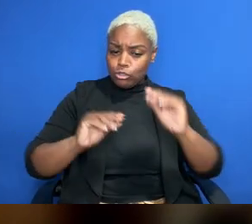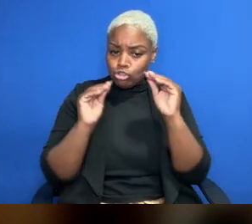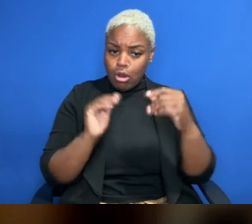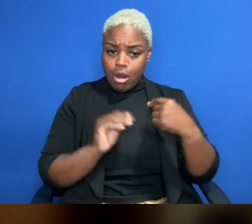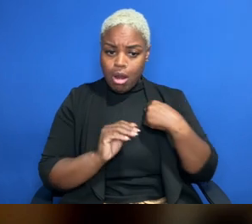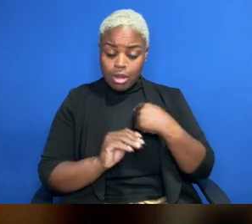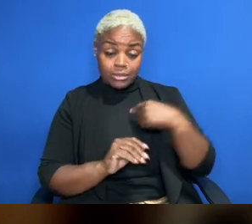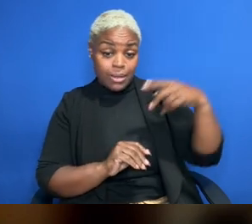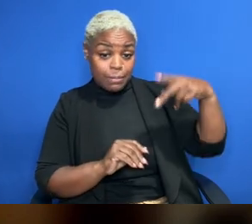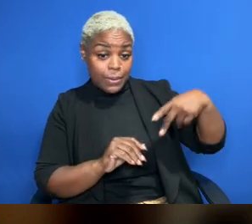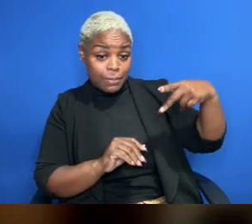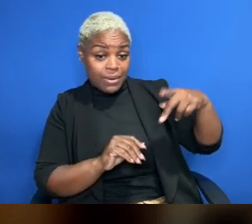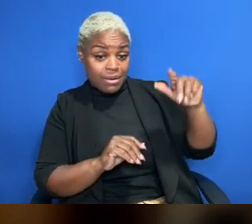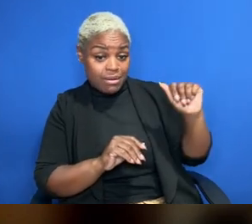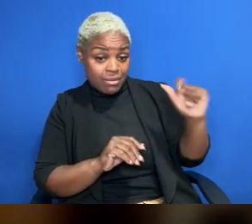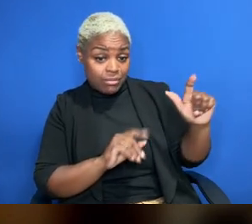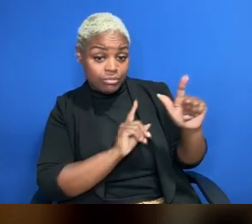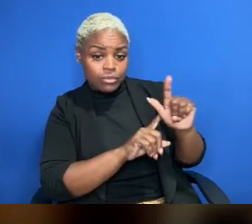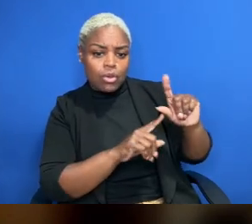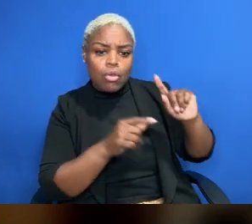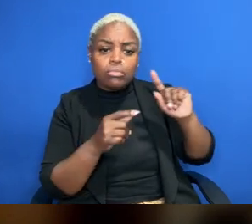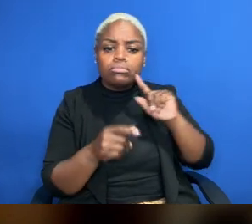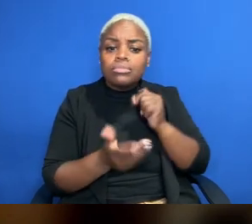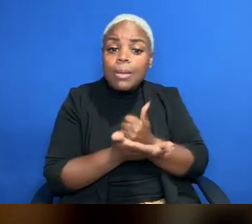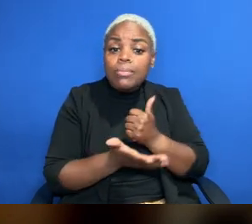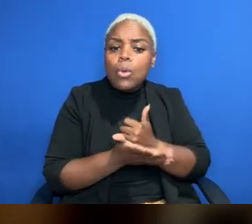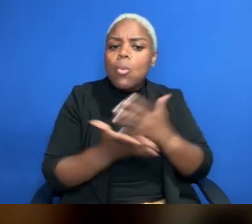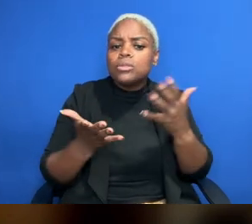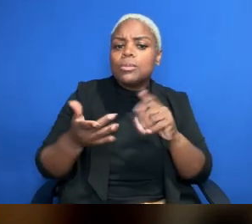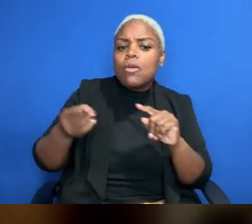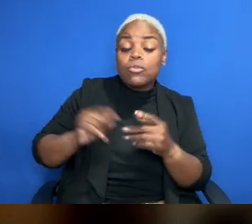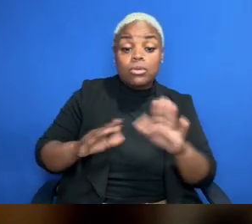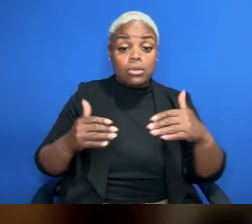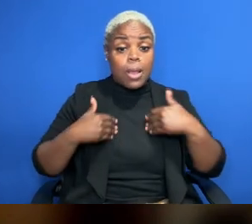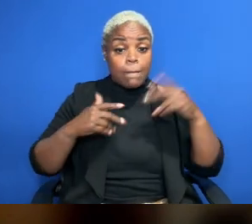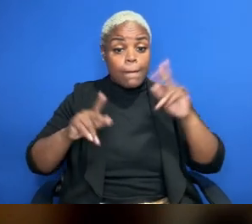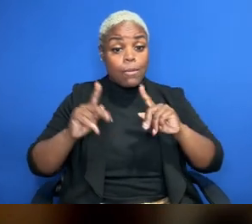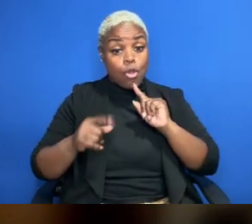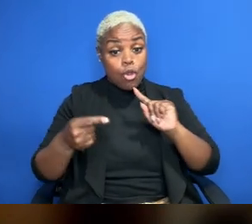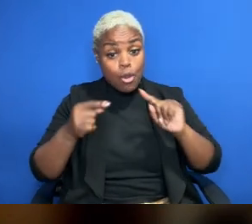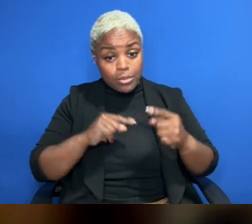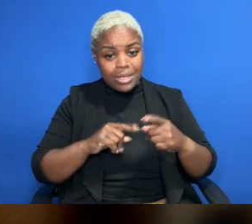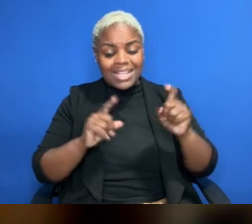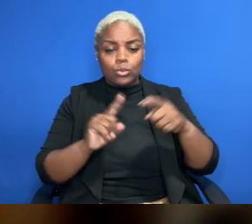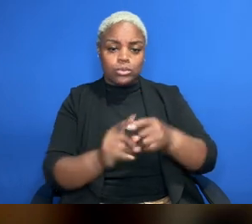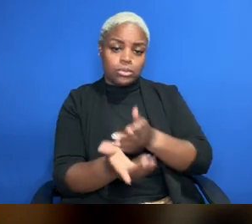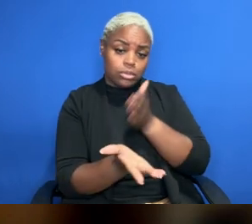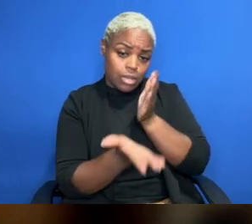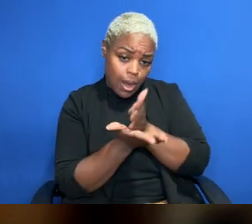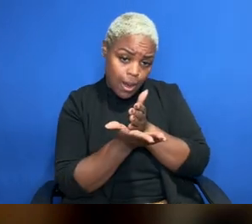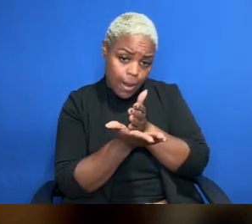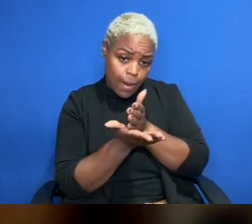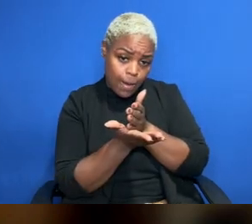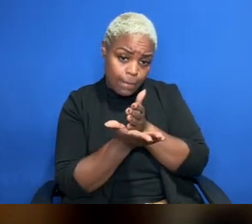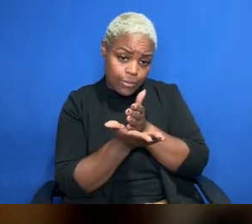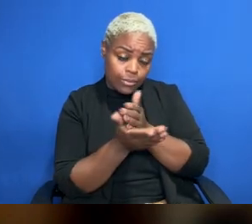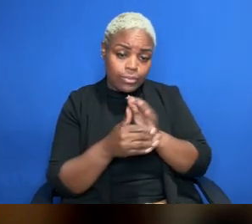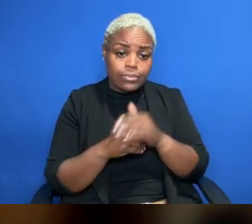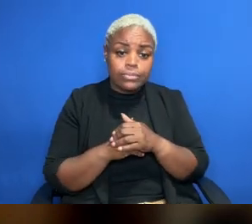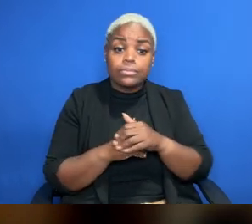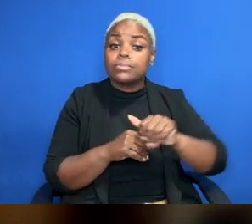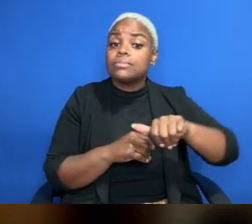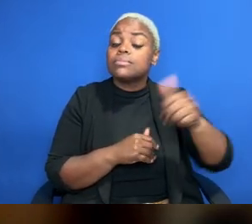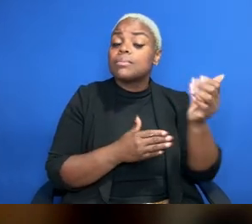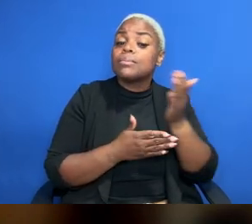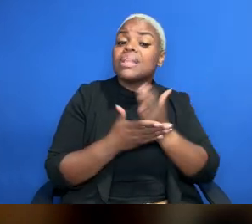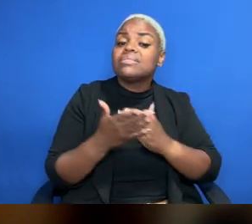people have taught us at PAL is looking at what's helpful and what's harmful. Young people are being harmed, and that needs to